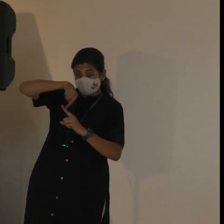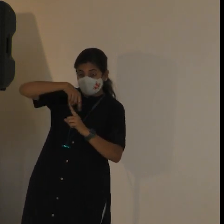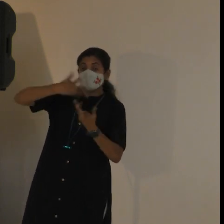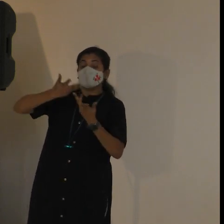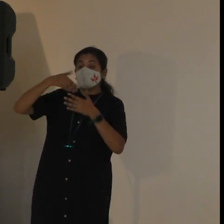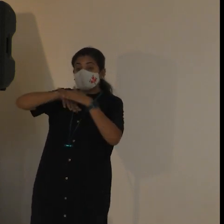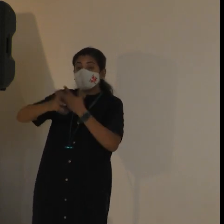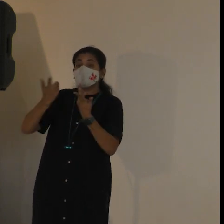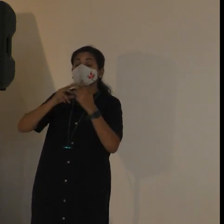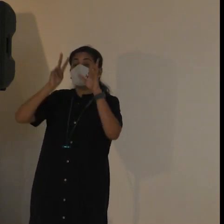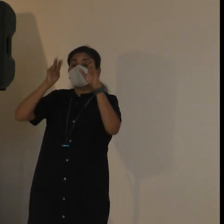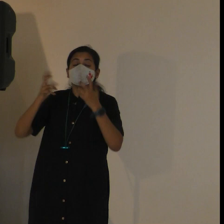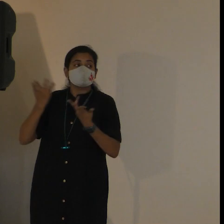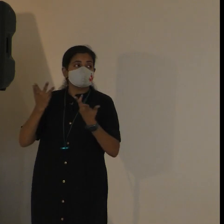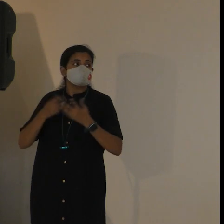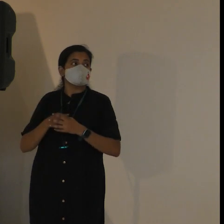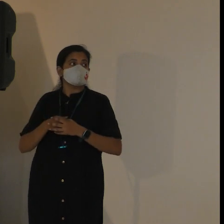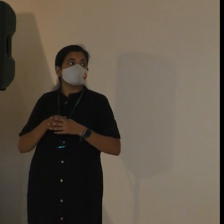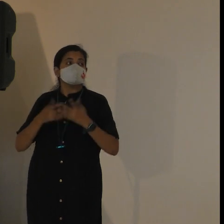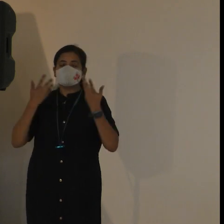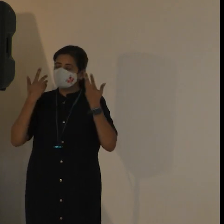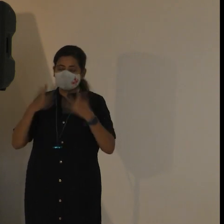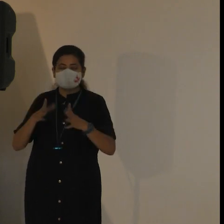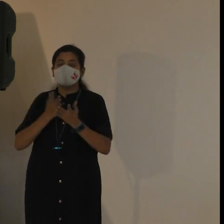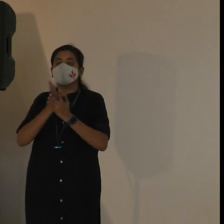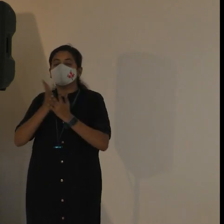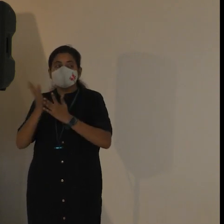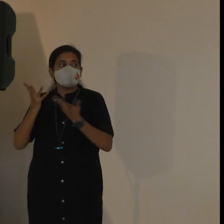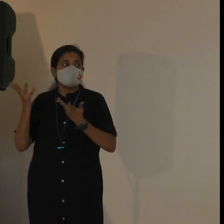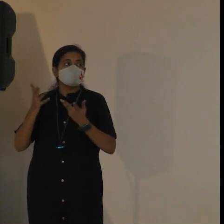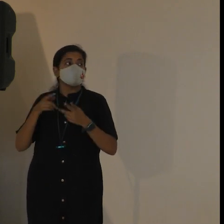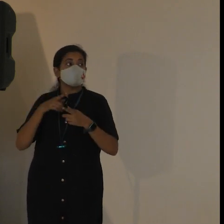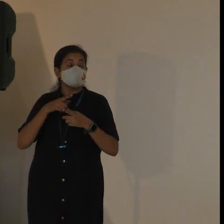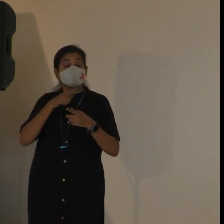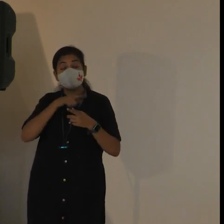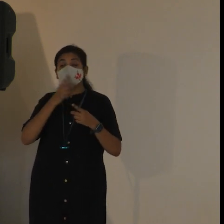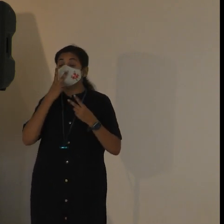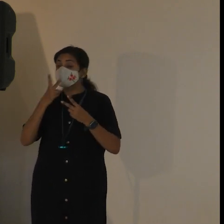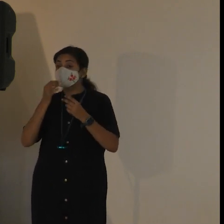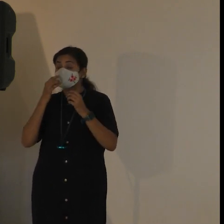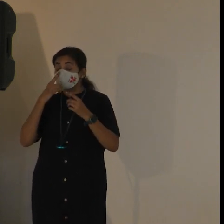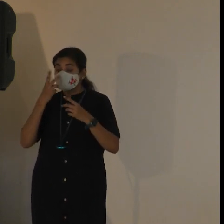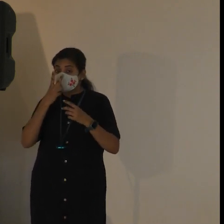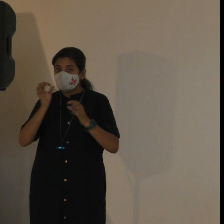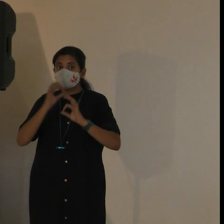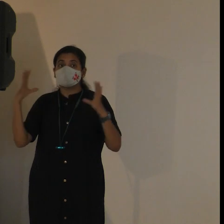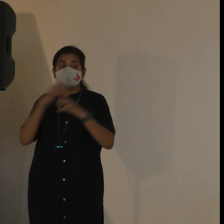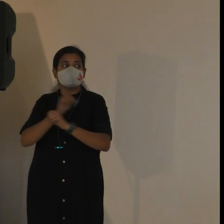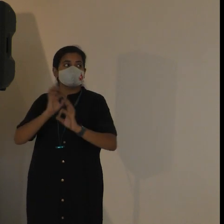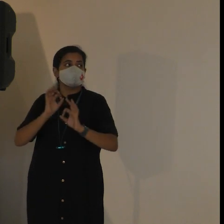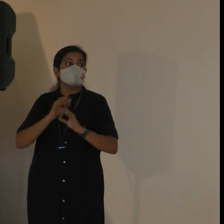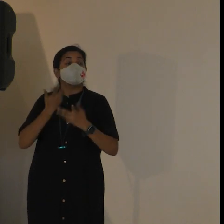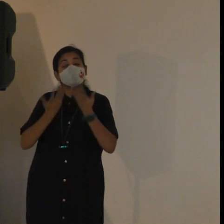in terms of approach it in any which way, things that are not already visible and not to what you've already told